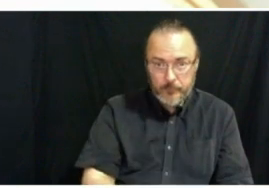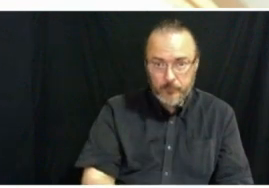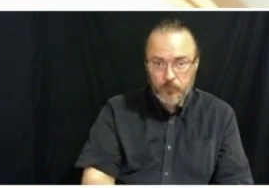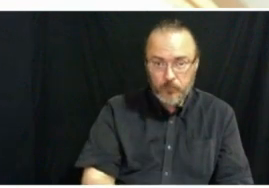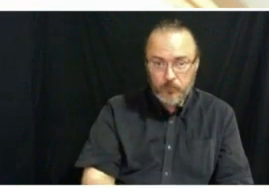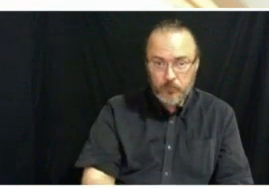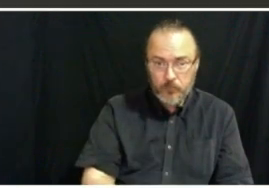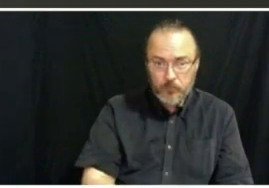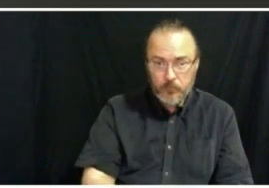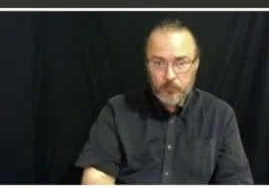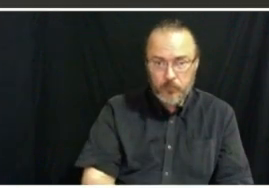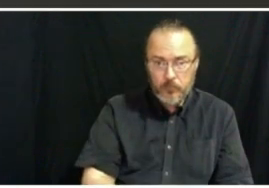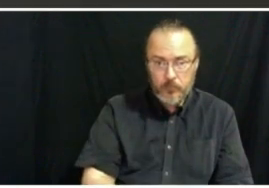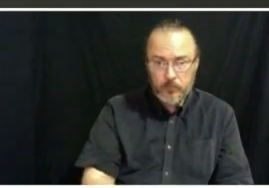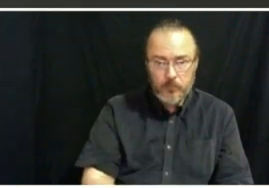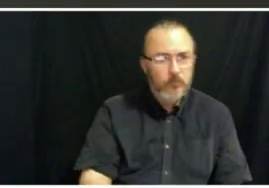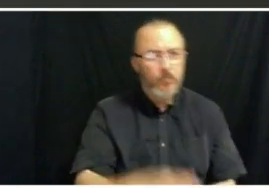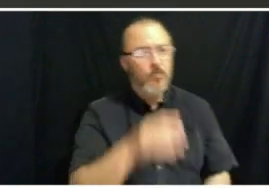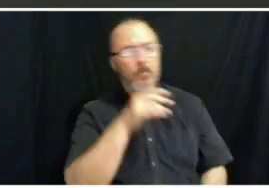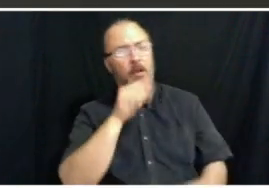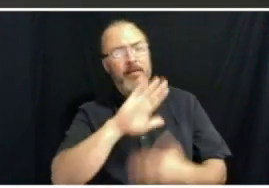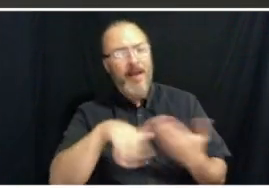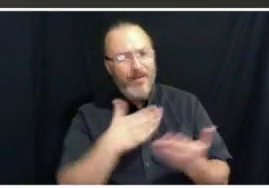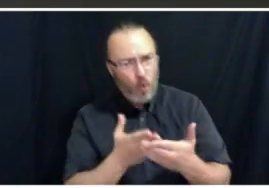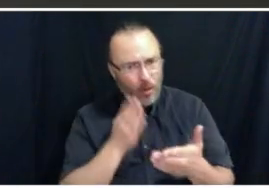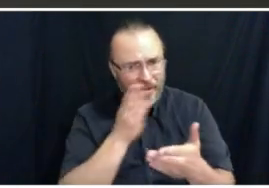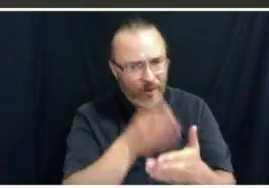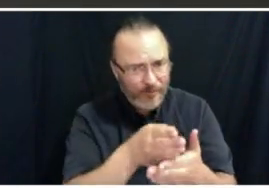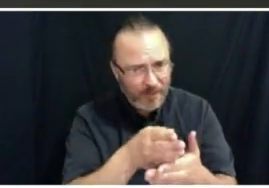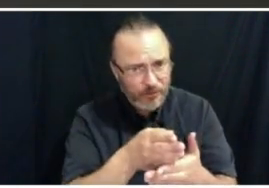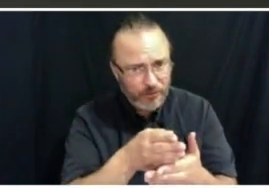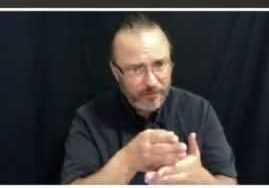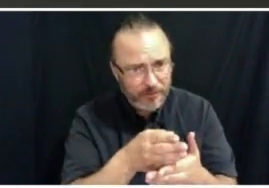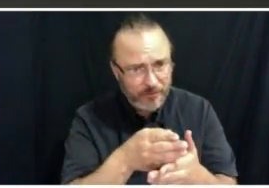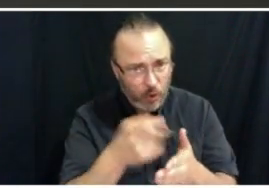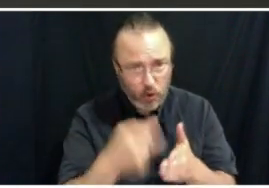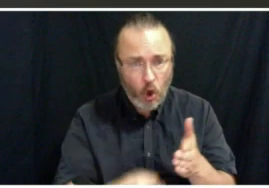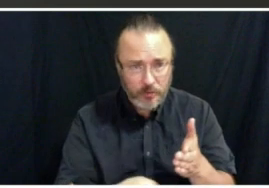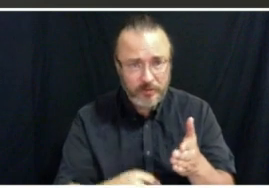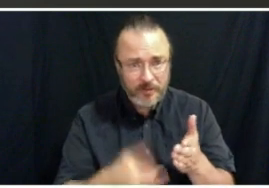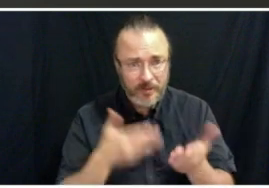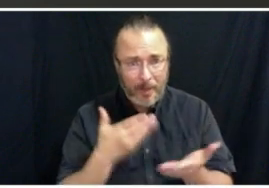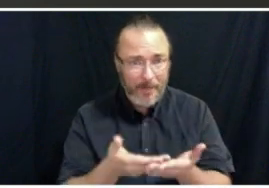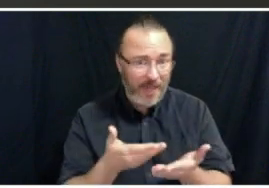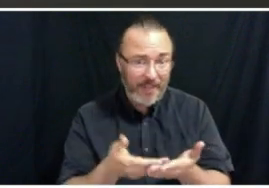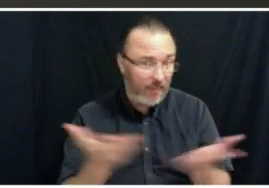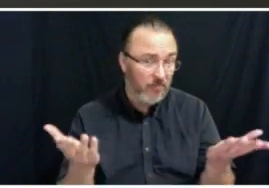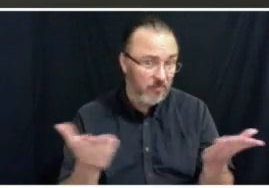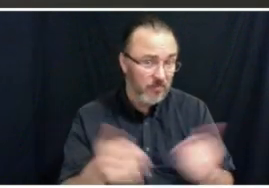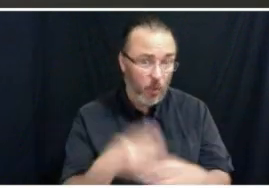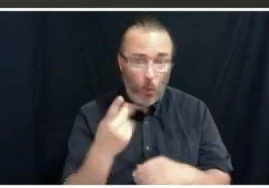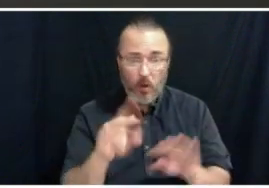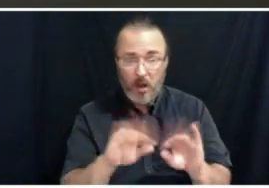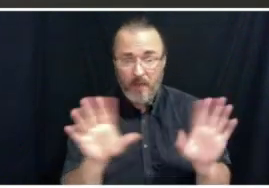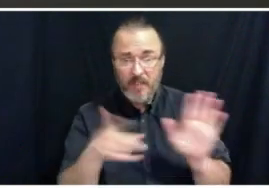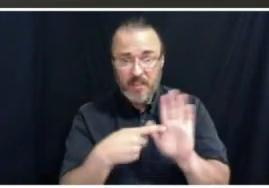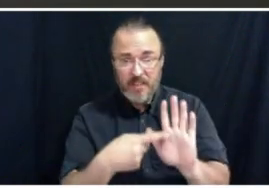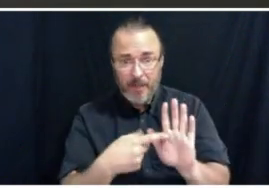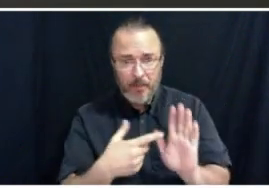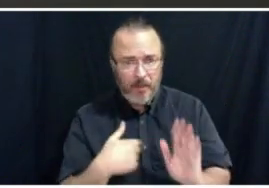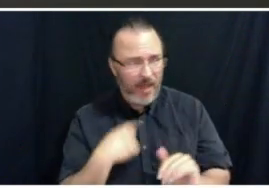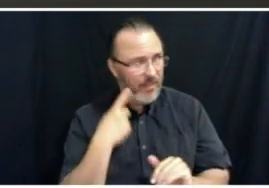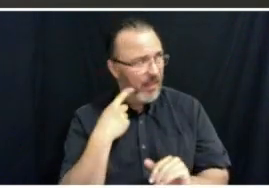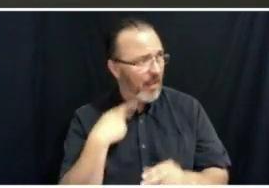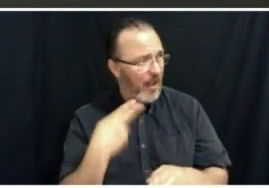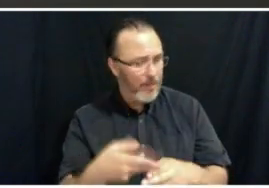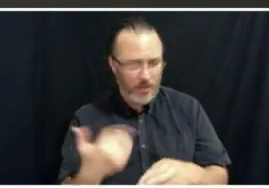Not all interventions in inclusive education cost necessarily. Just to give an obvious example, I'm sure I gave the